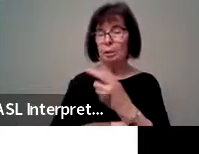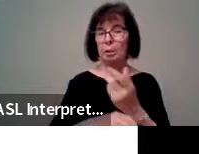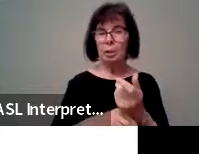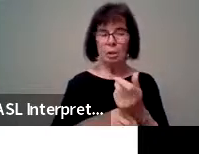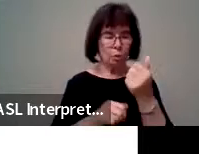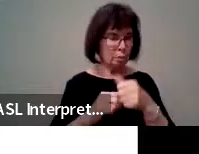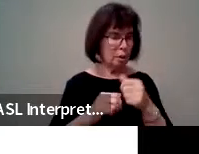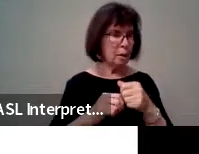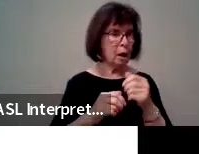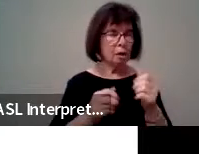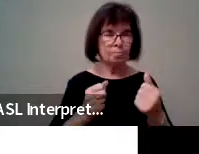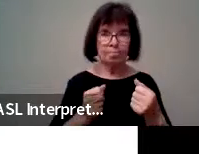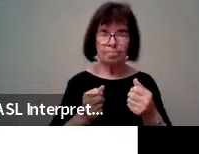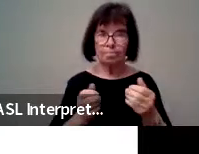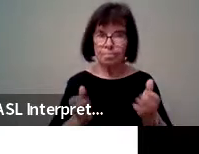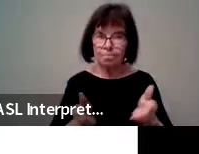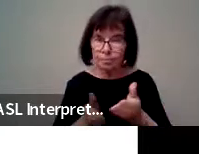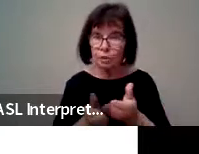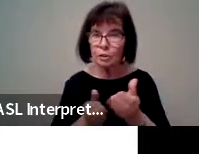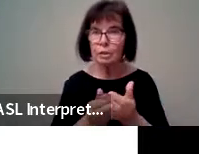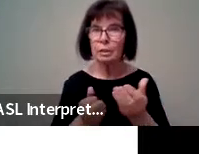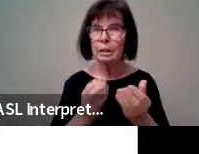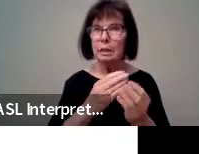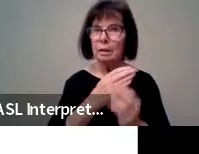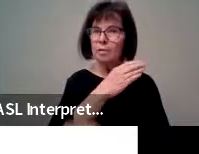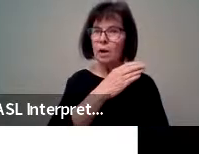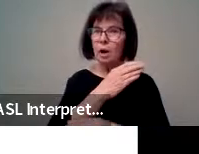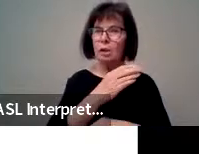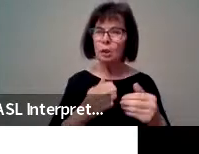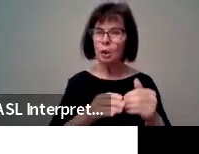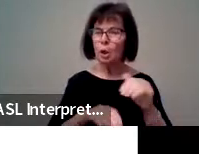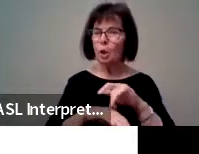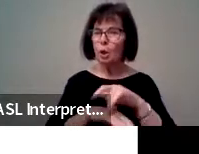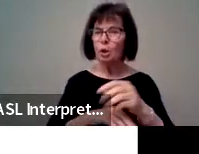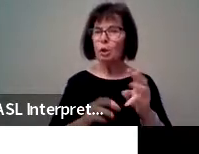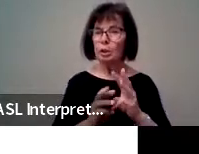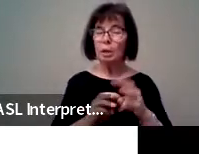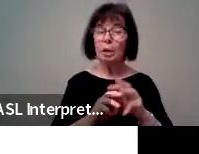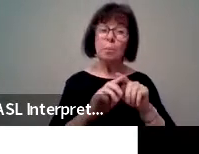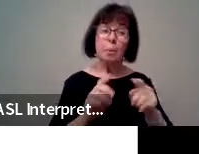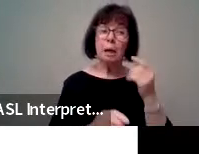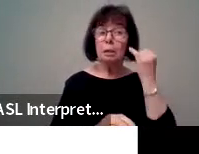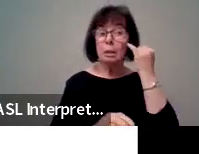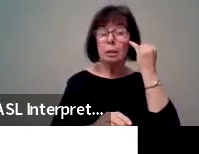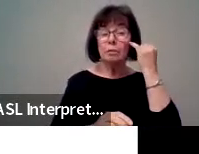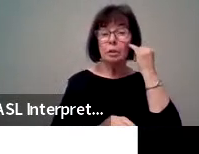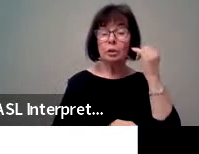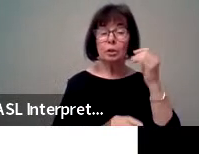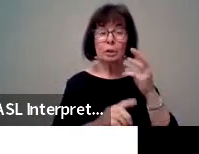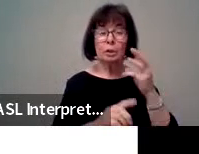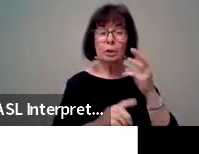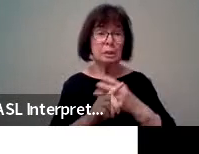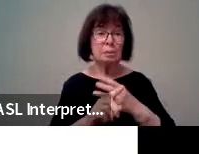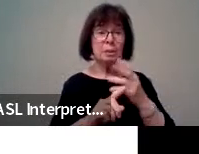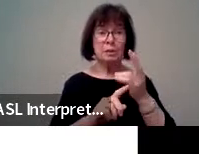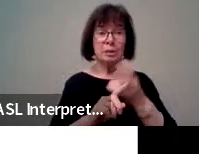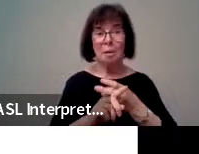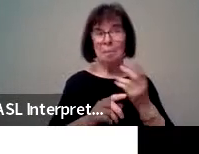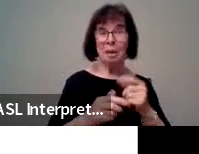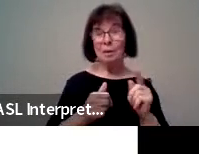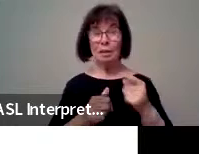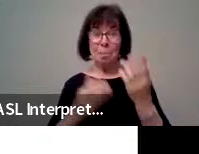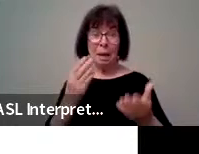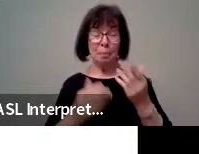fall, early winter. So most folks are going to be 4 months out. But if you're 6, 7 months, you were the first person in line to get a